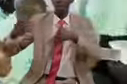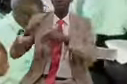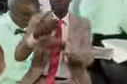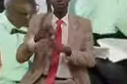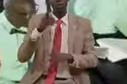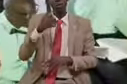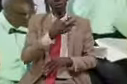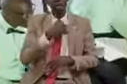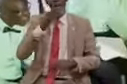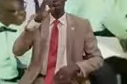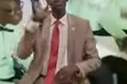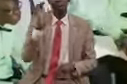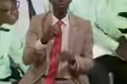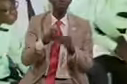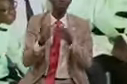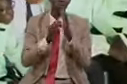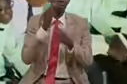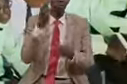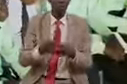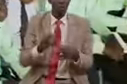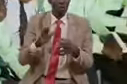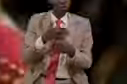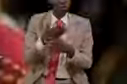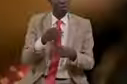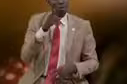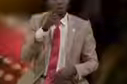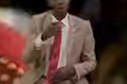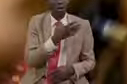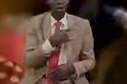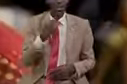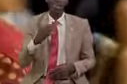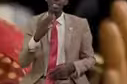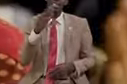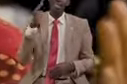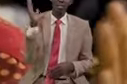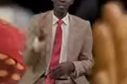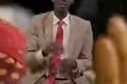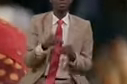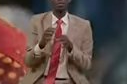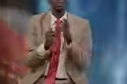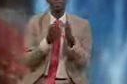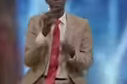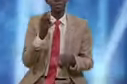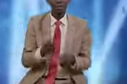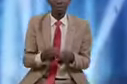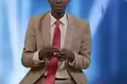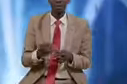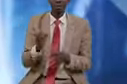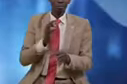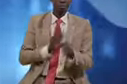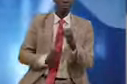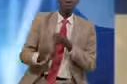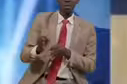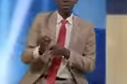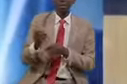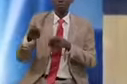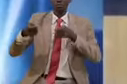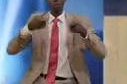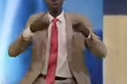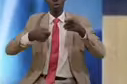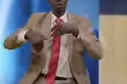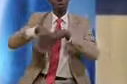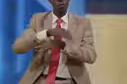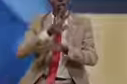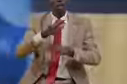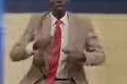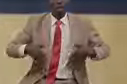curse, between you and the evil. Instead of they reigning over your life, you